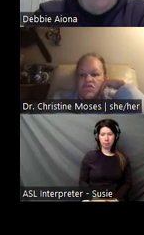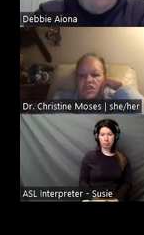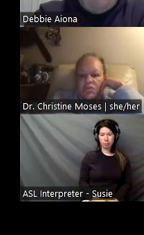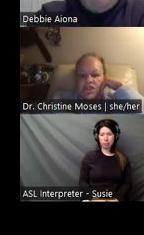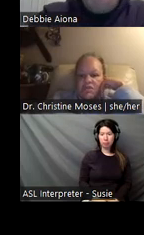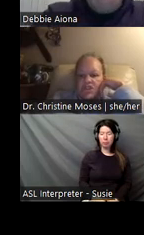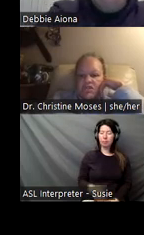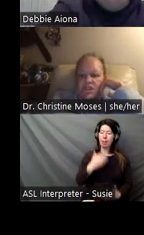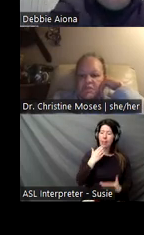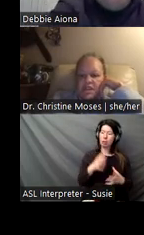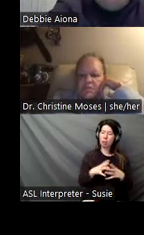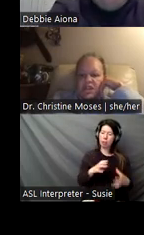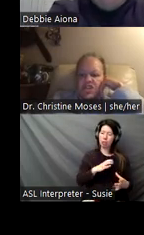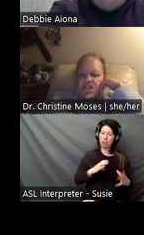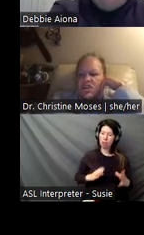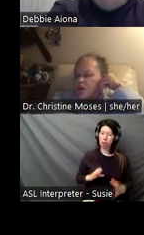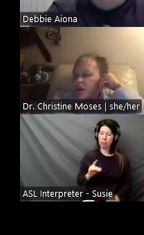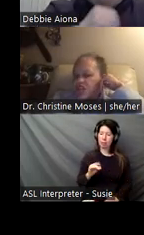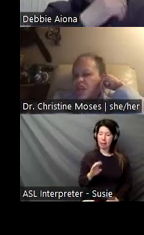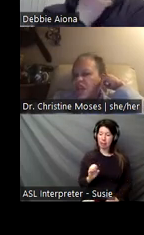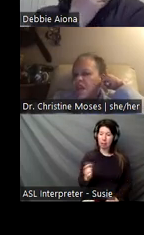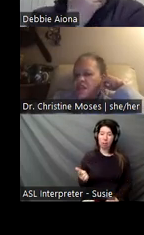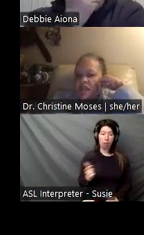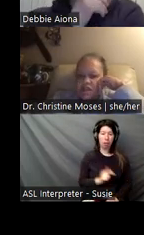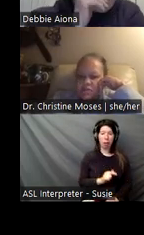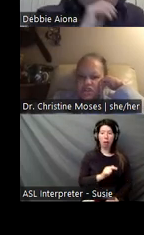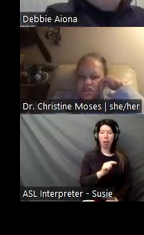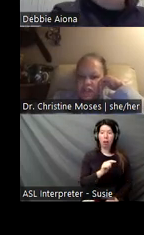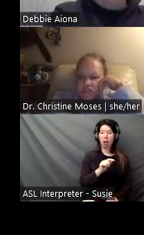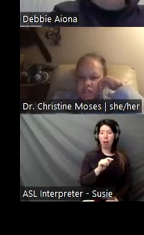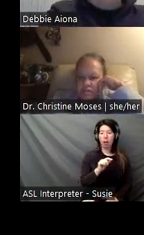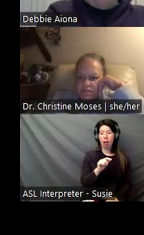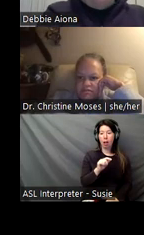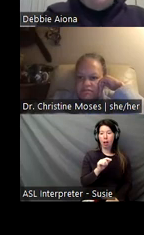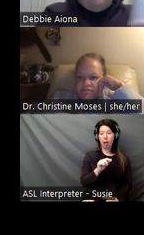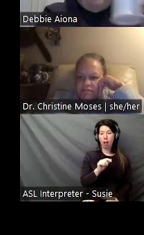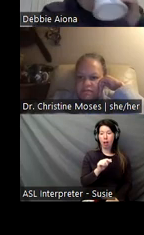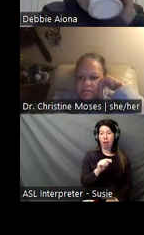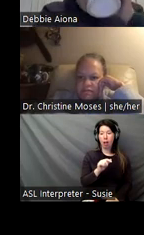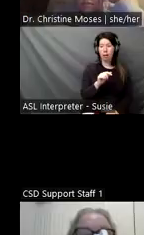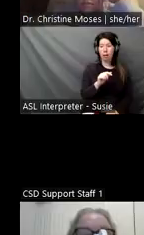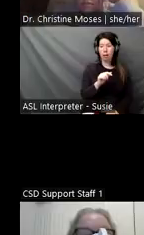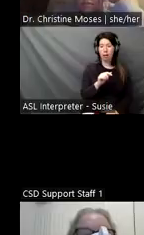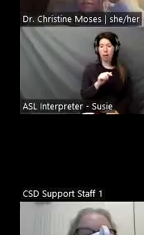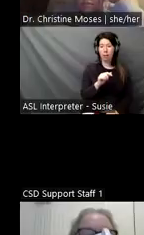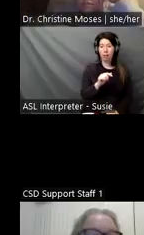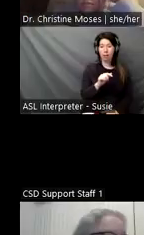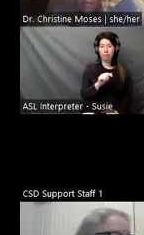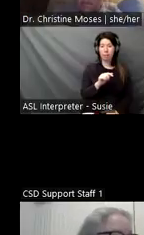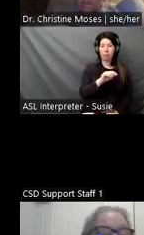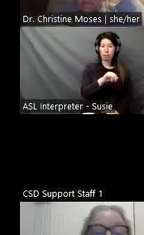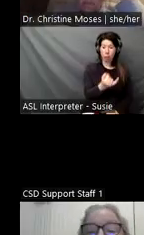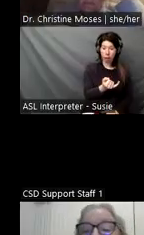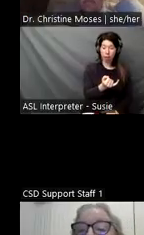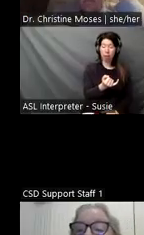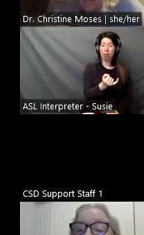Thank you so much, Commissioner Debbie. Commissioner Ajay, and then Commissioner Angie. Yeah,